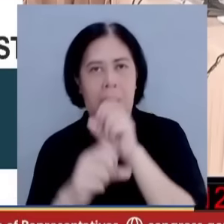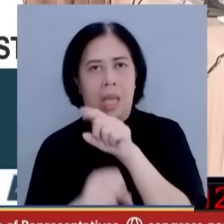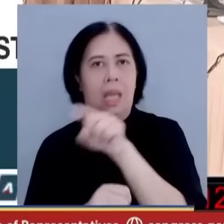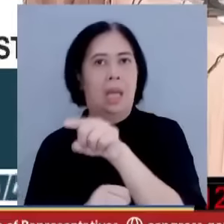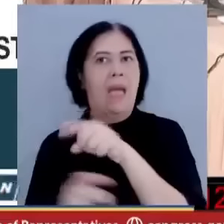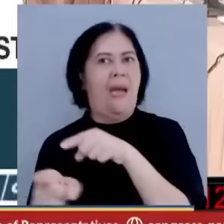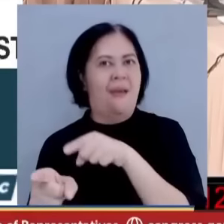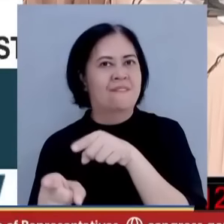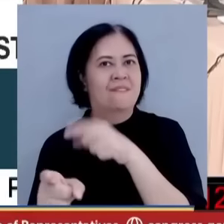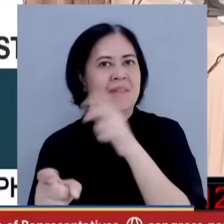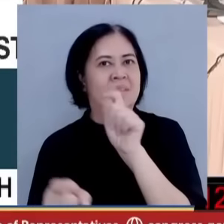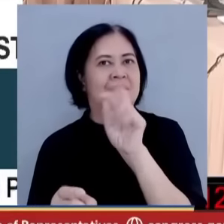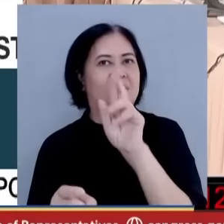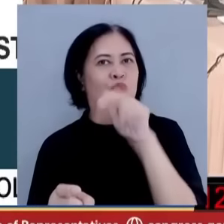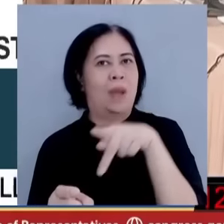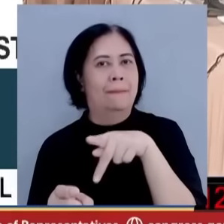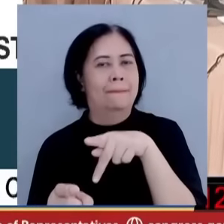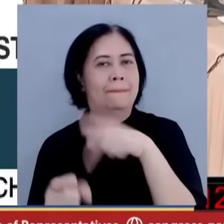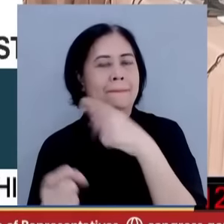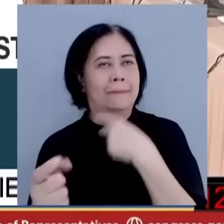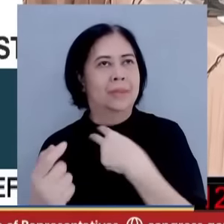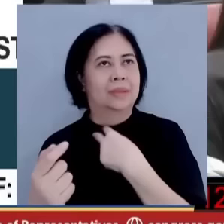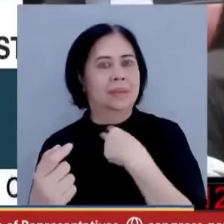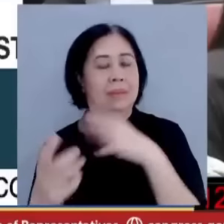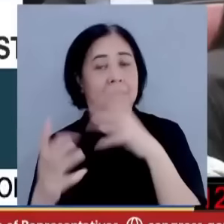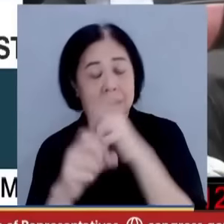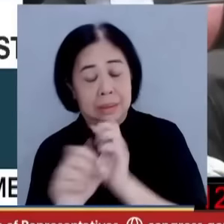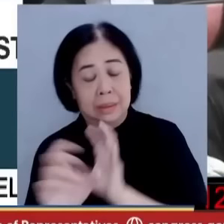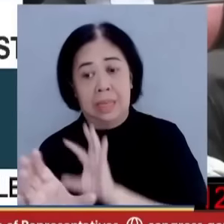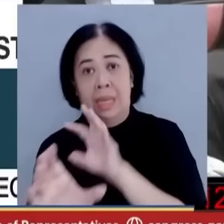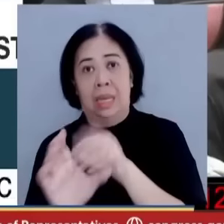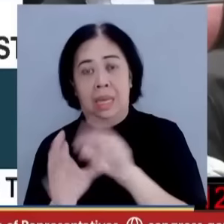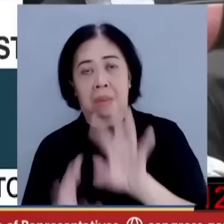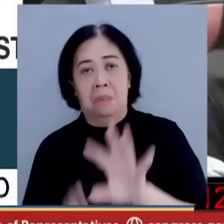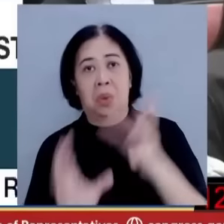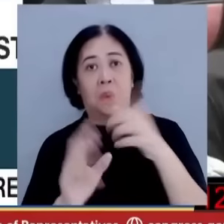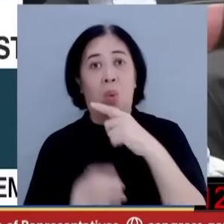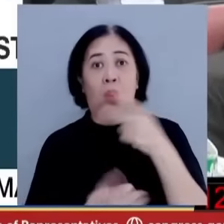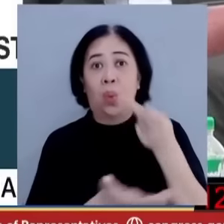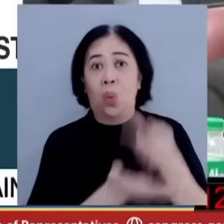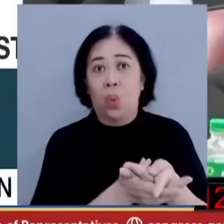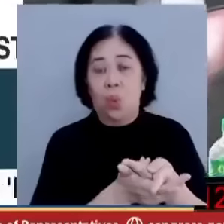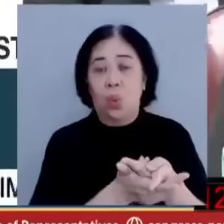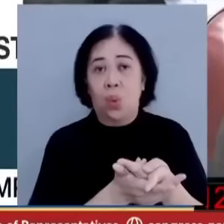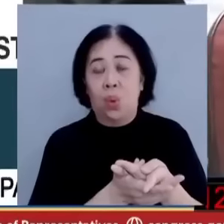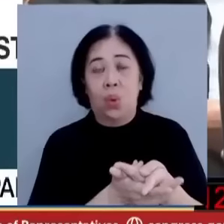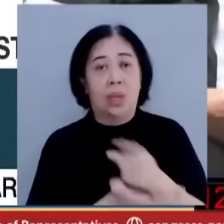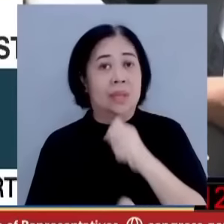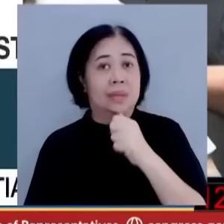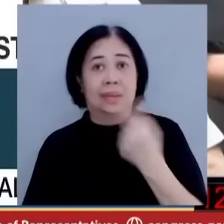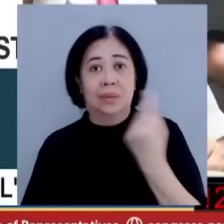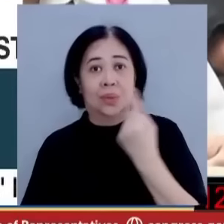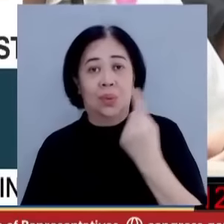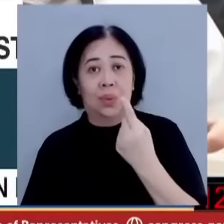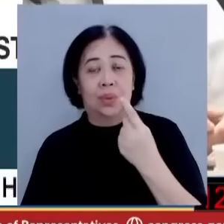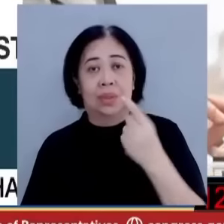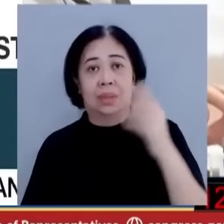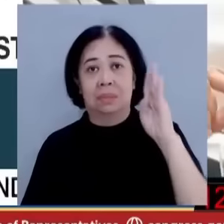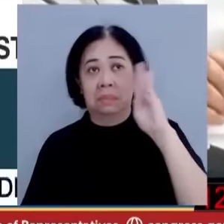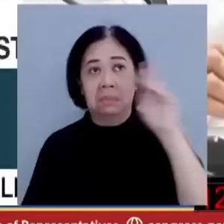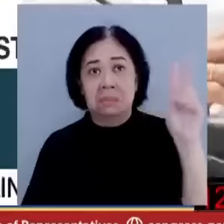into their trap, and ultimately the losers are not only the Marcoses or